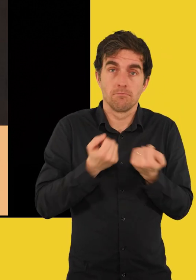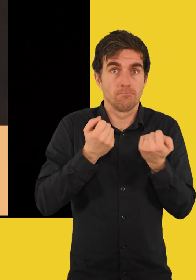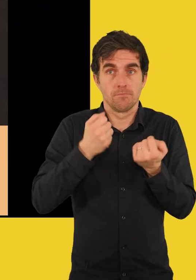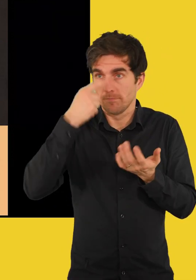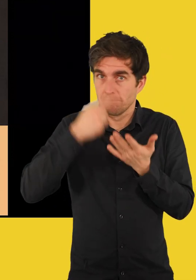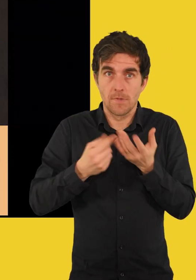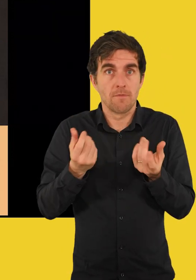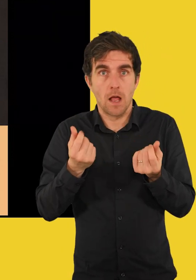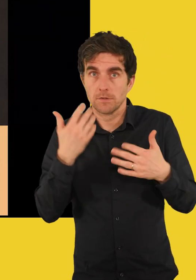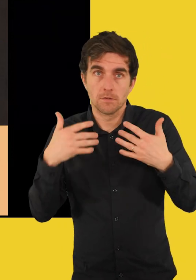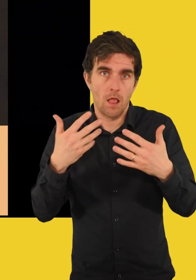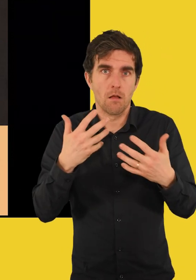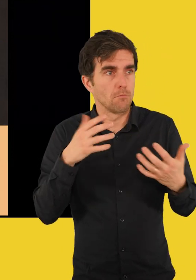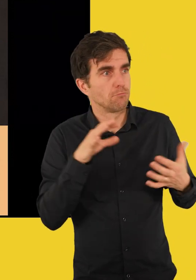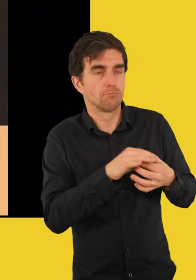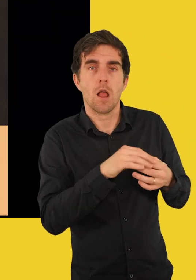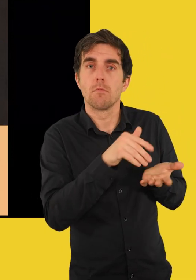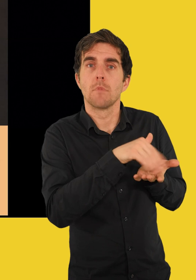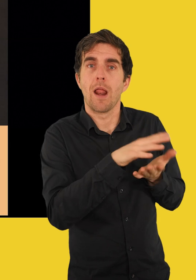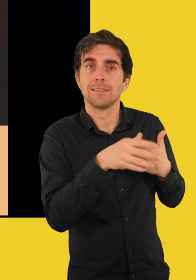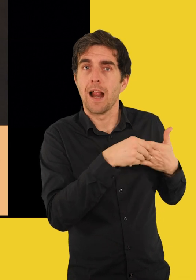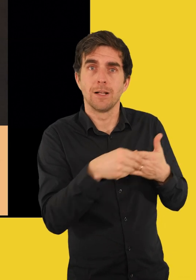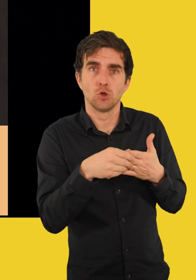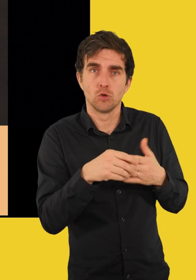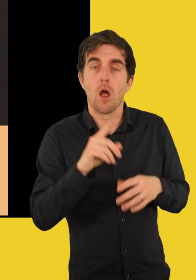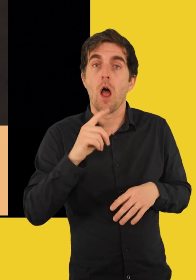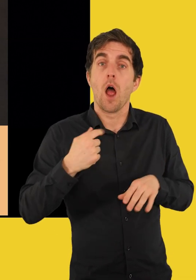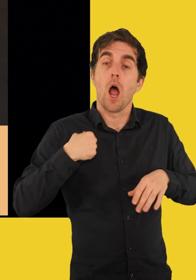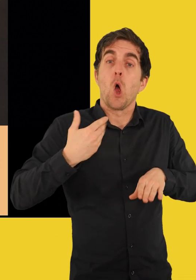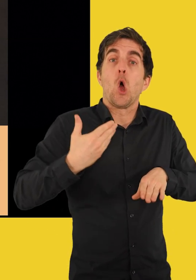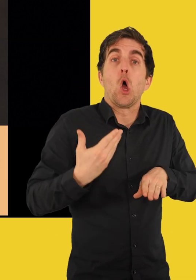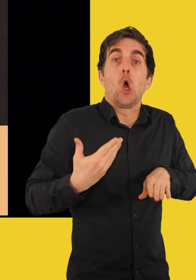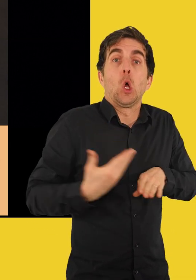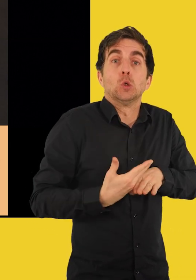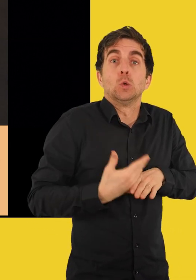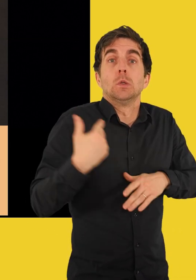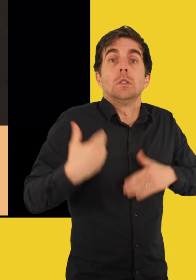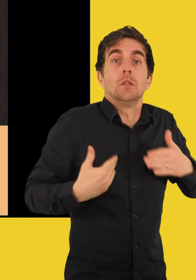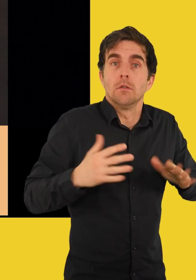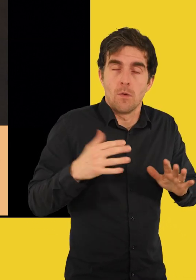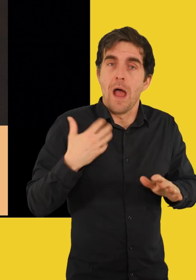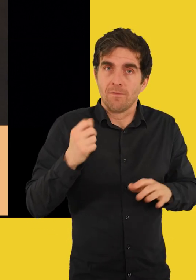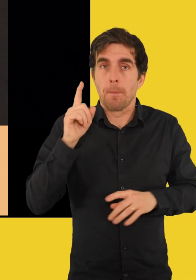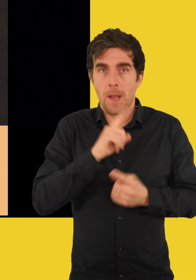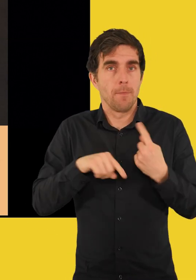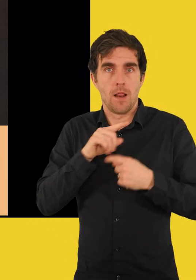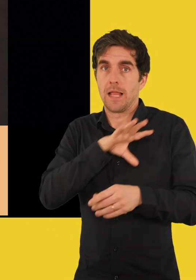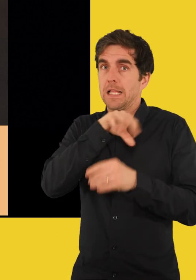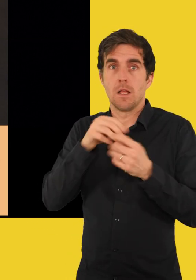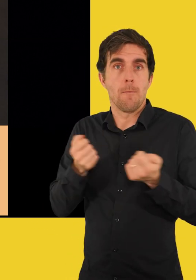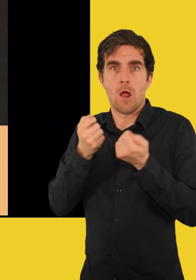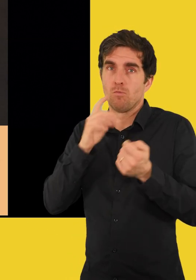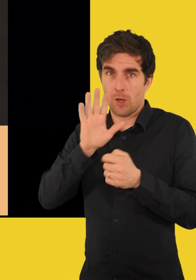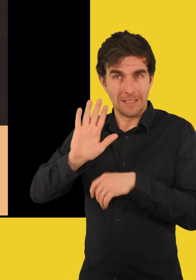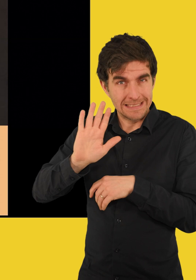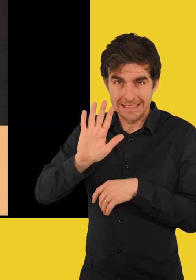positions of financial power working with marginalised leaders? In doing two, we have folks in positions of power try